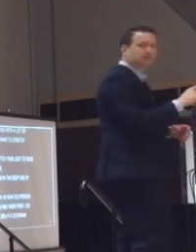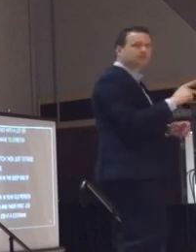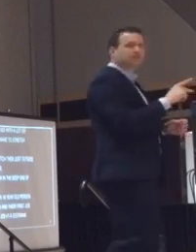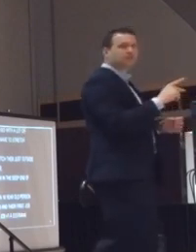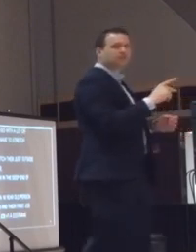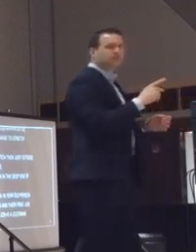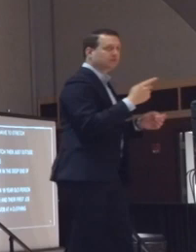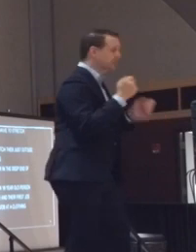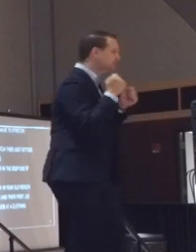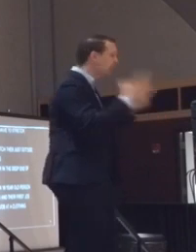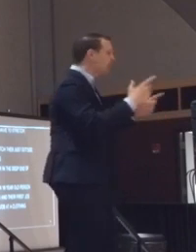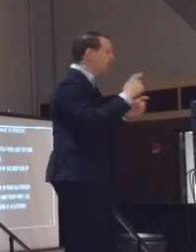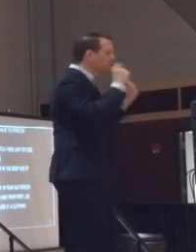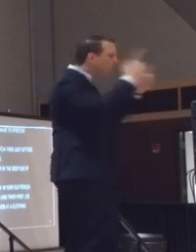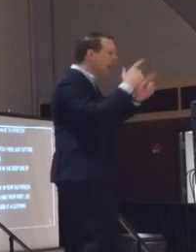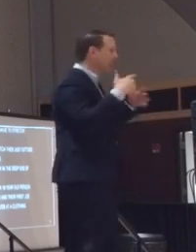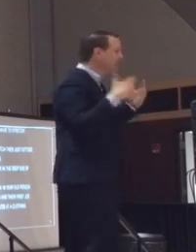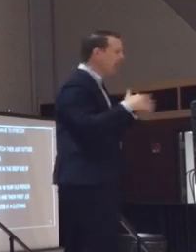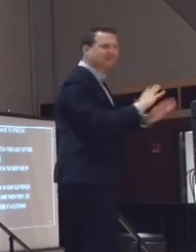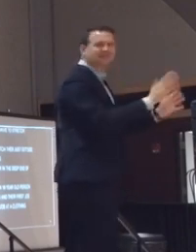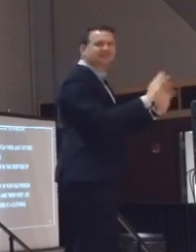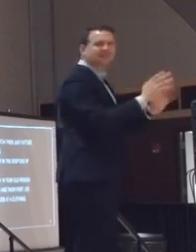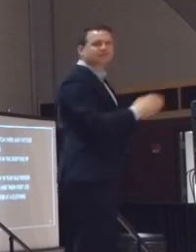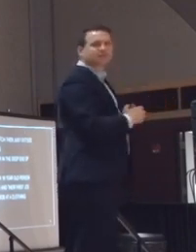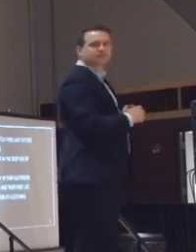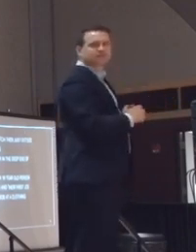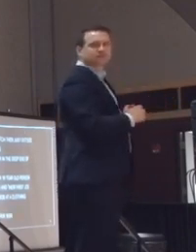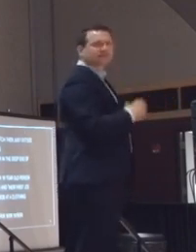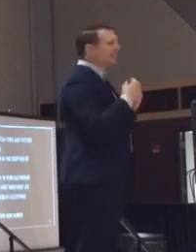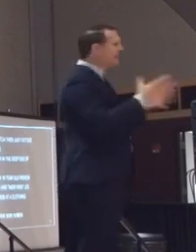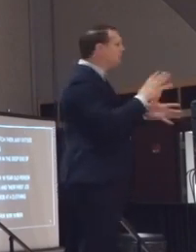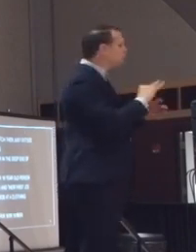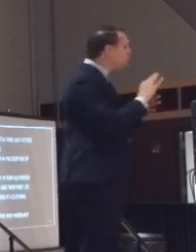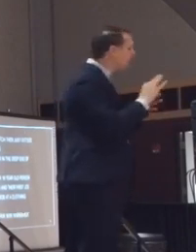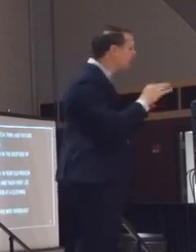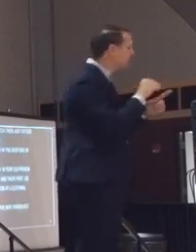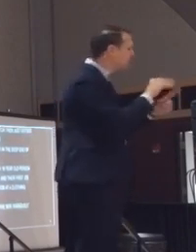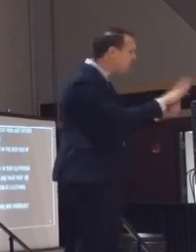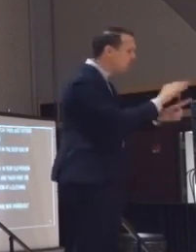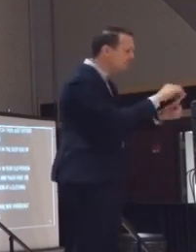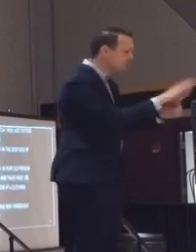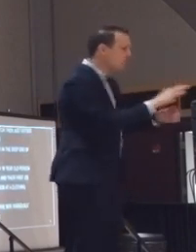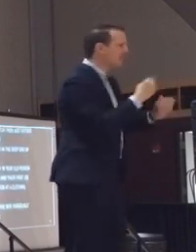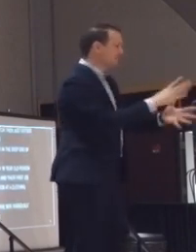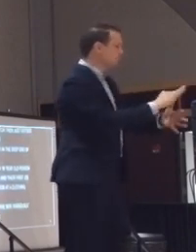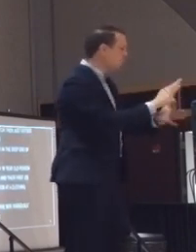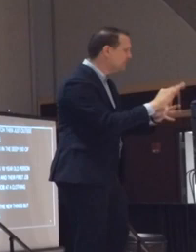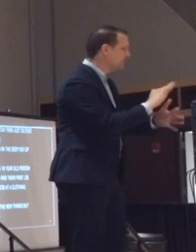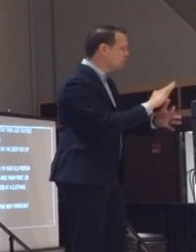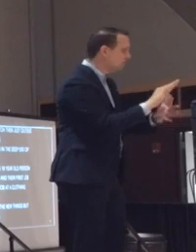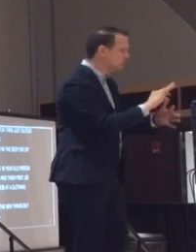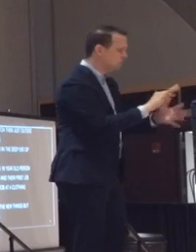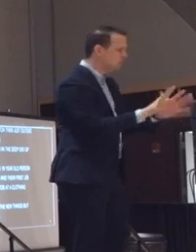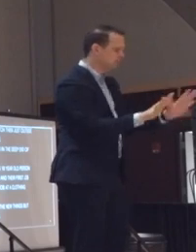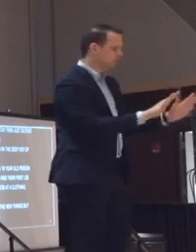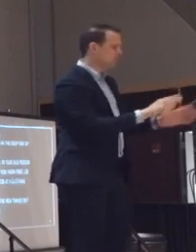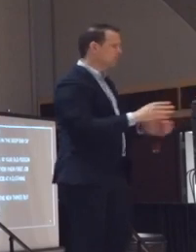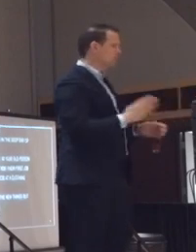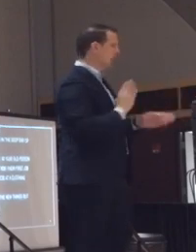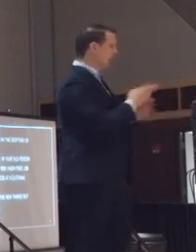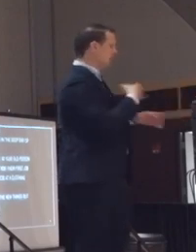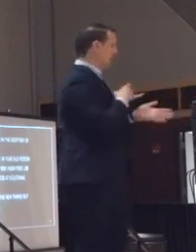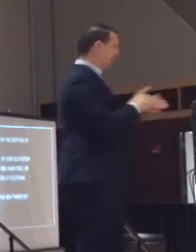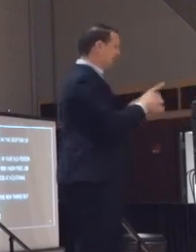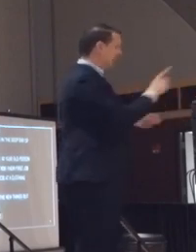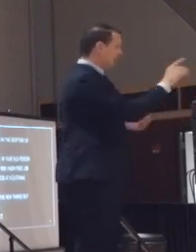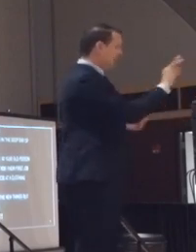scare. Expose them to new things, but give them choices. Give them choices. After I got kicked out of